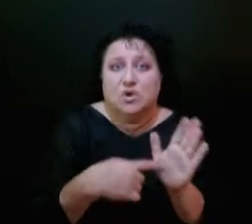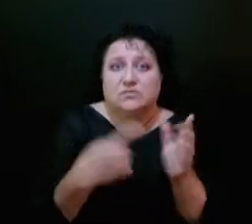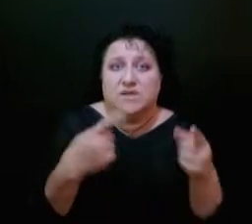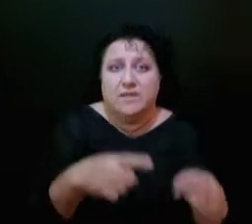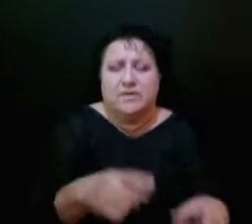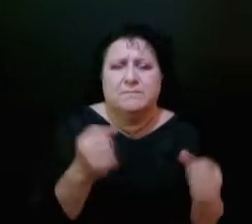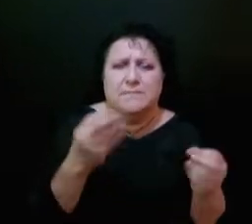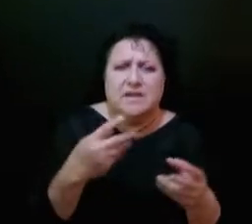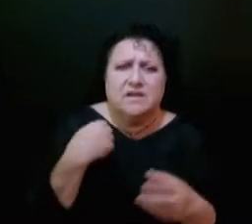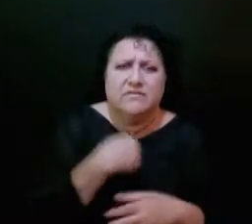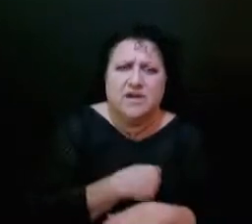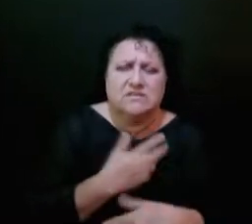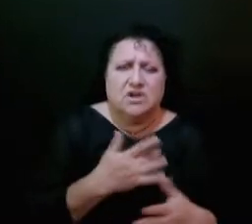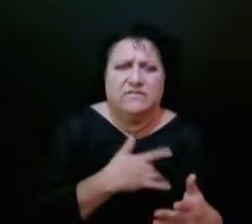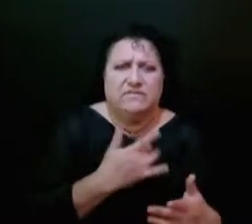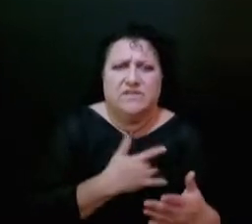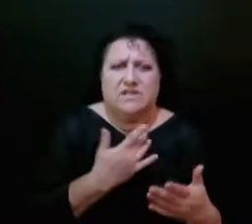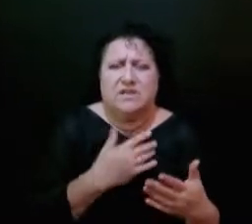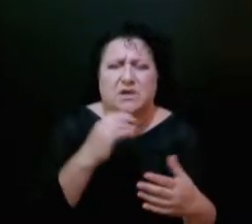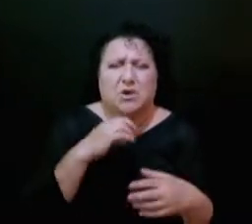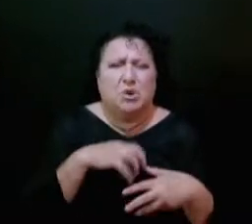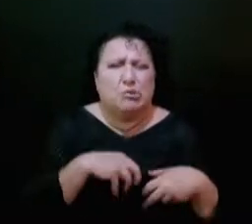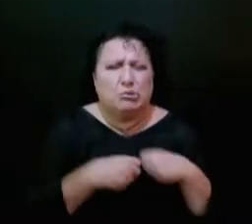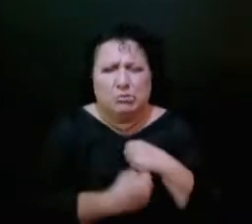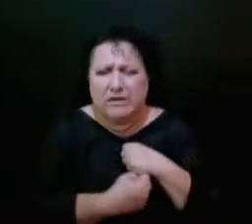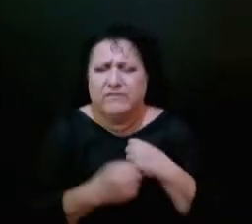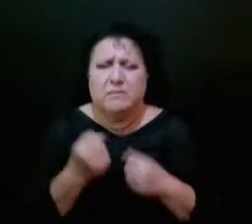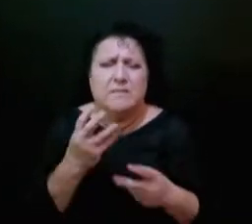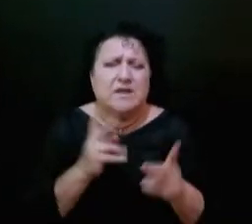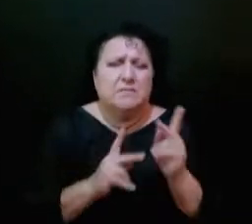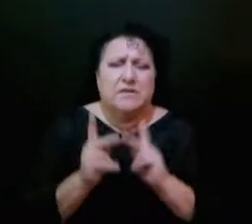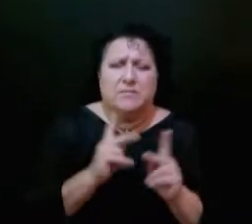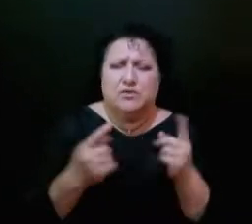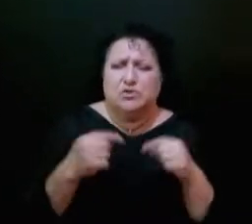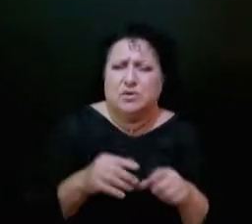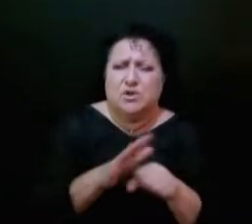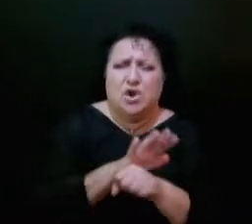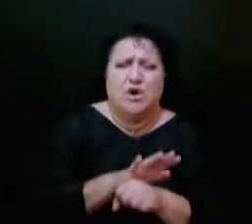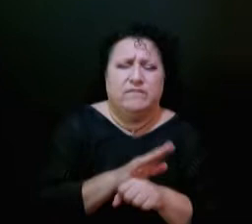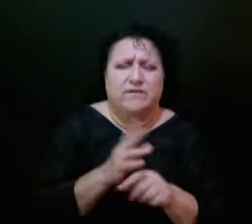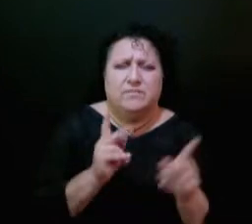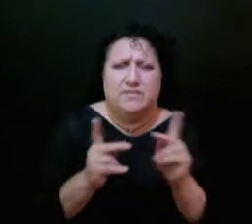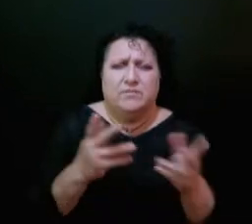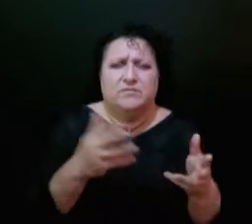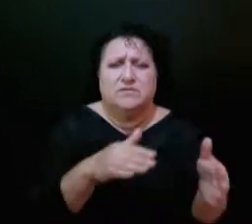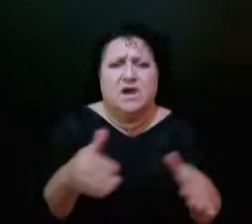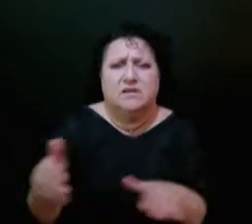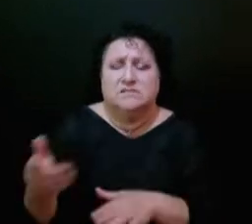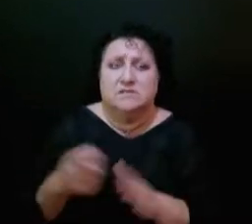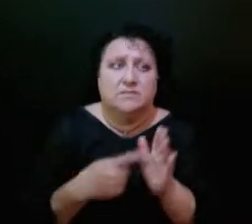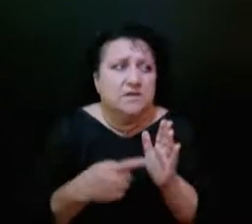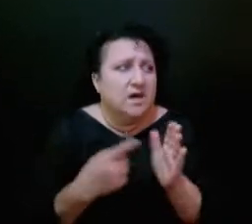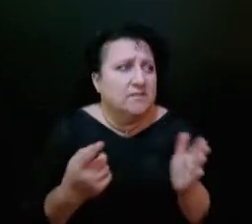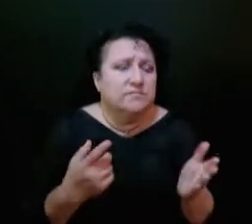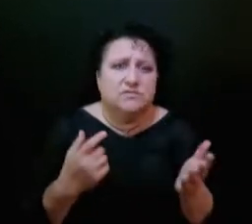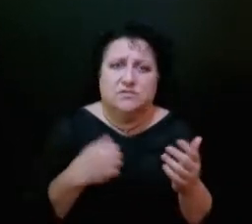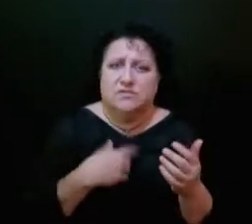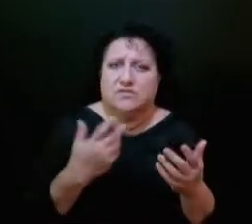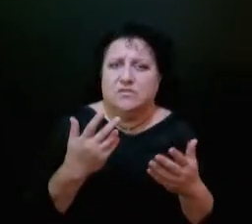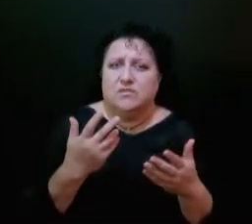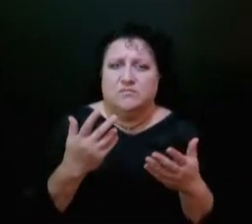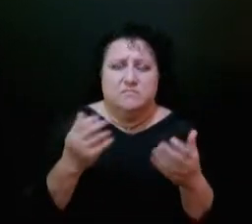are struggling under the weight of grief. Many of us lost people during COVID. If you're in my family, you lost multiple people. And